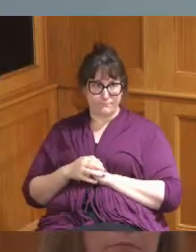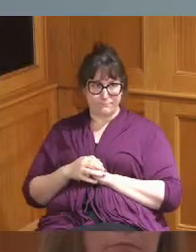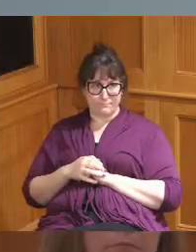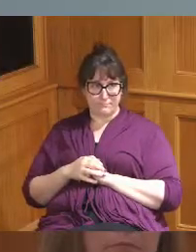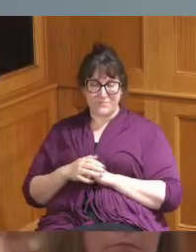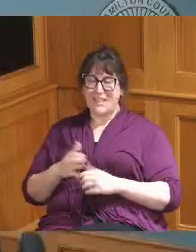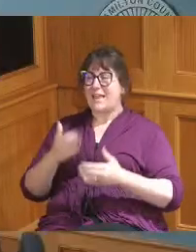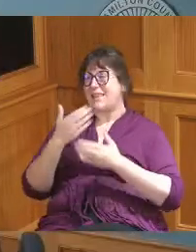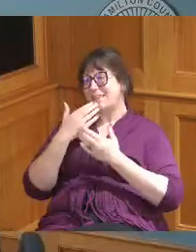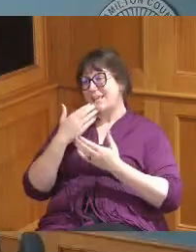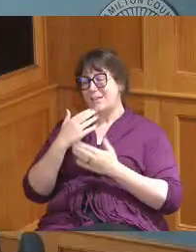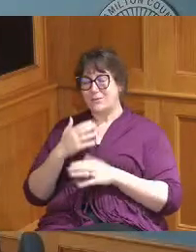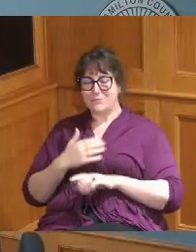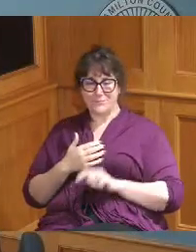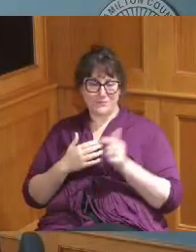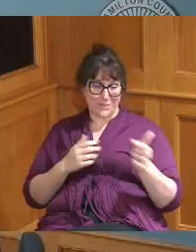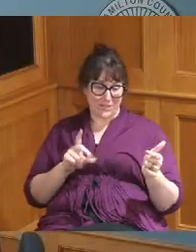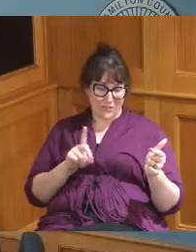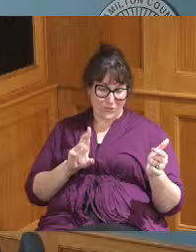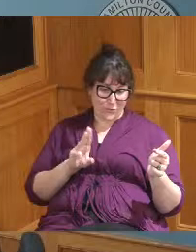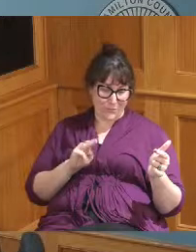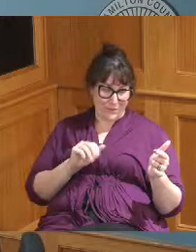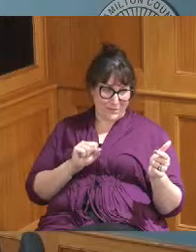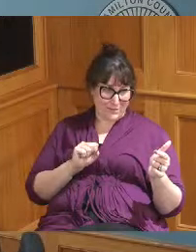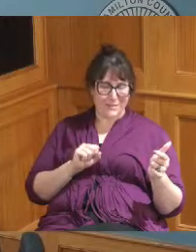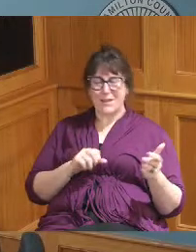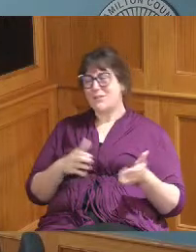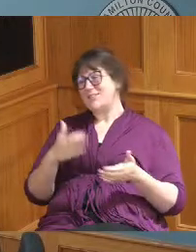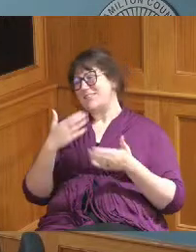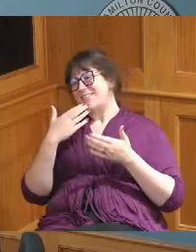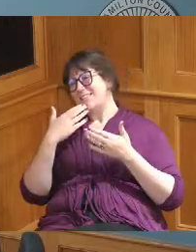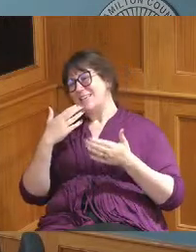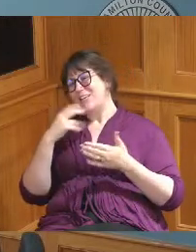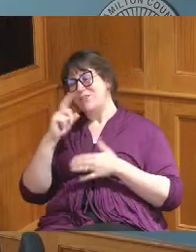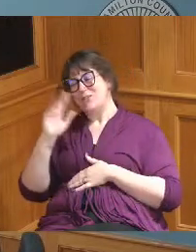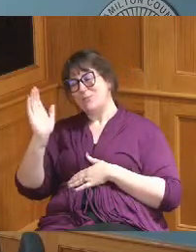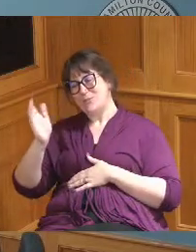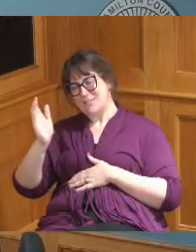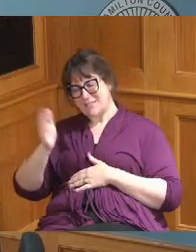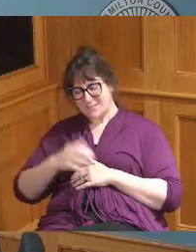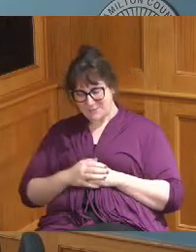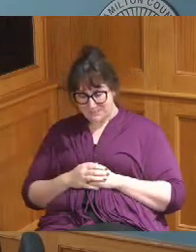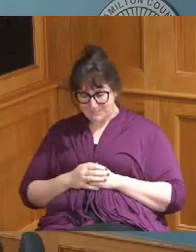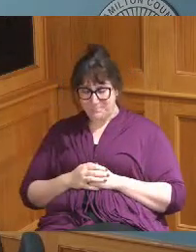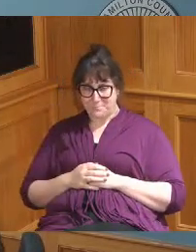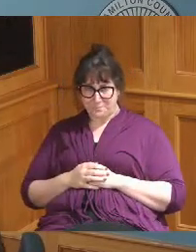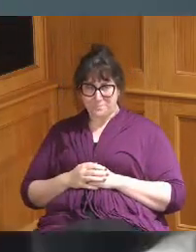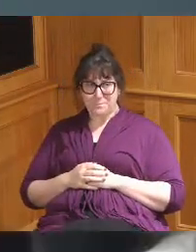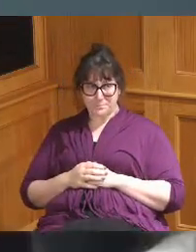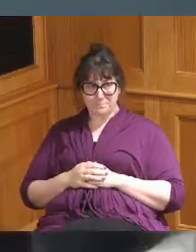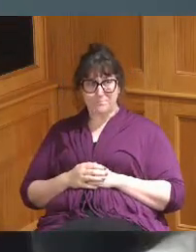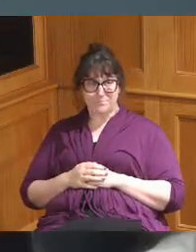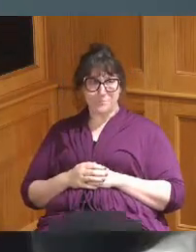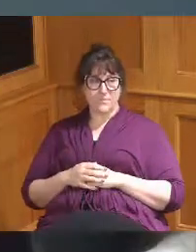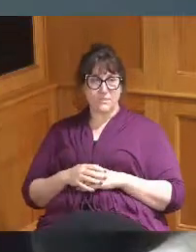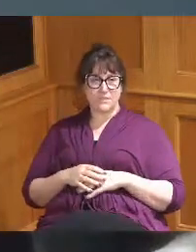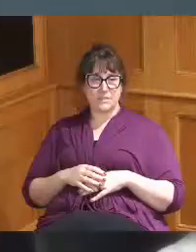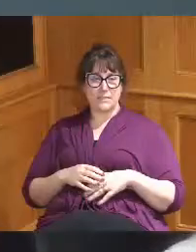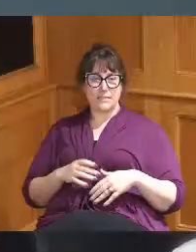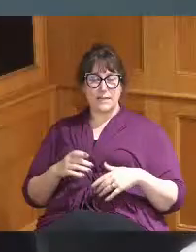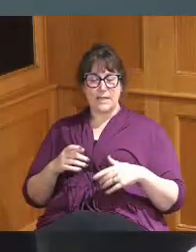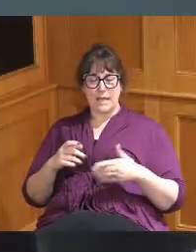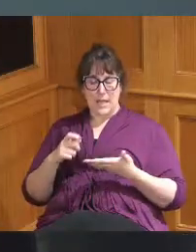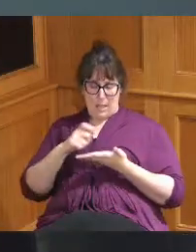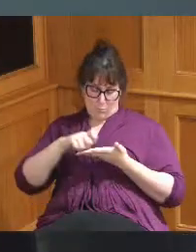very good. Thank you. Commissioner Summer Adumas. Thank you. Thank you for your presentation. And you just said, I'm writing it